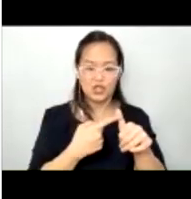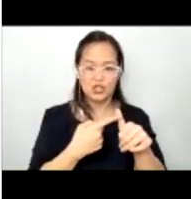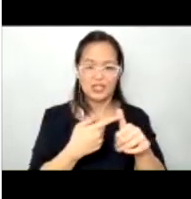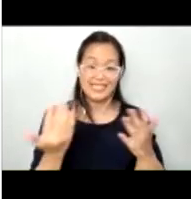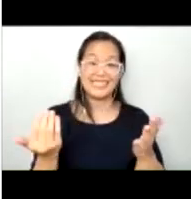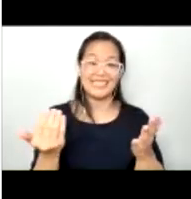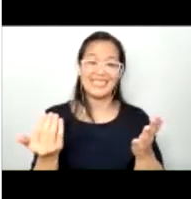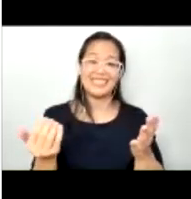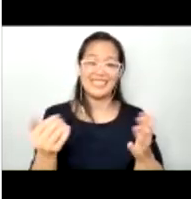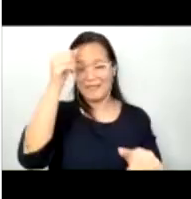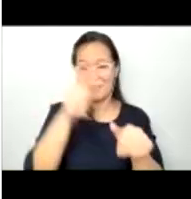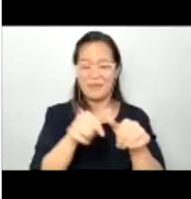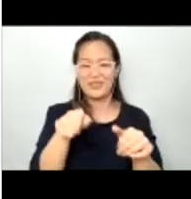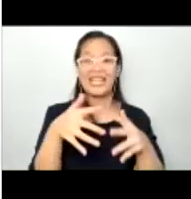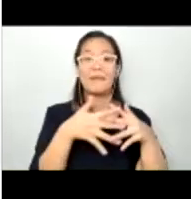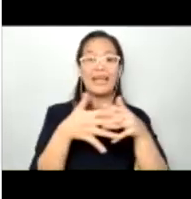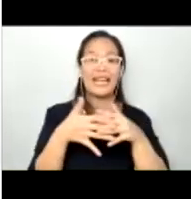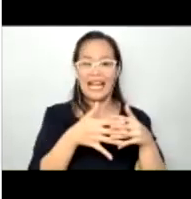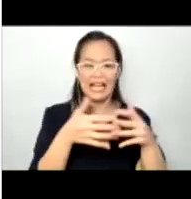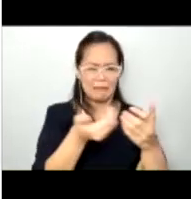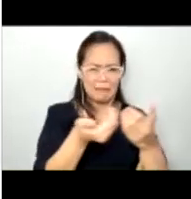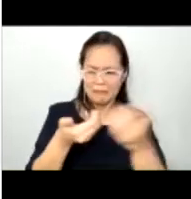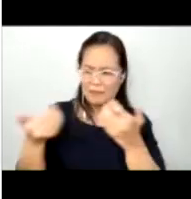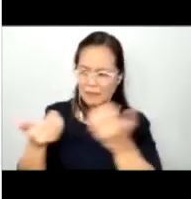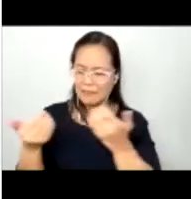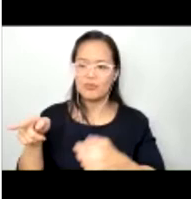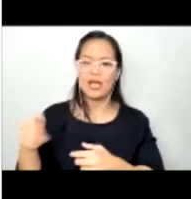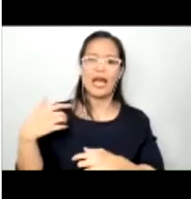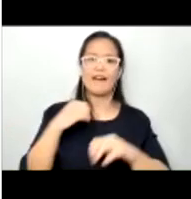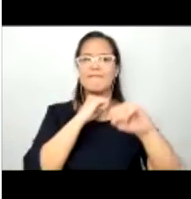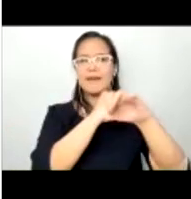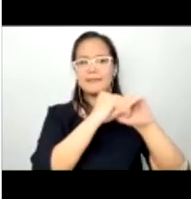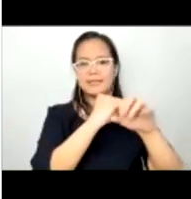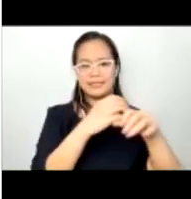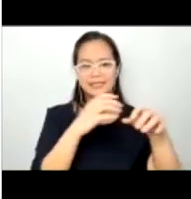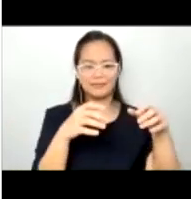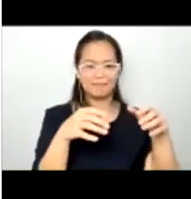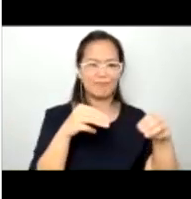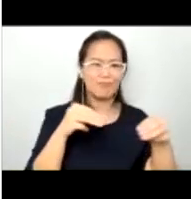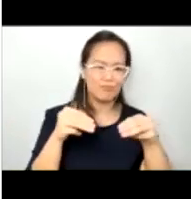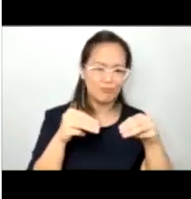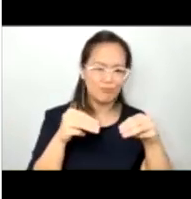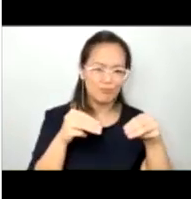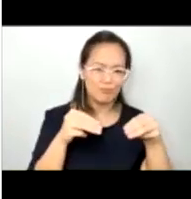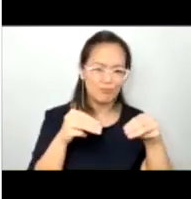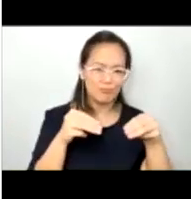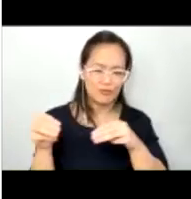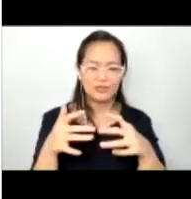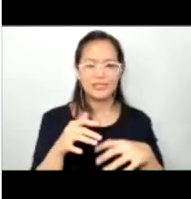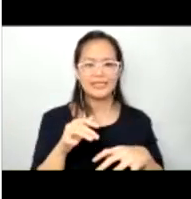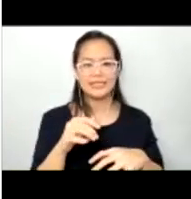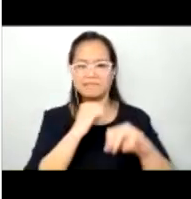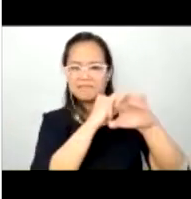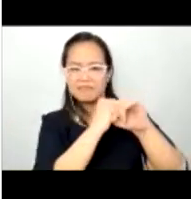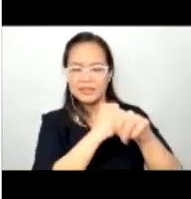so divided. And so there is this movement that's really pushing for people to start